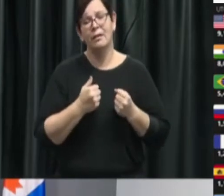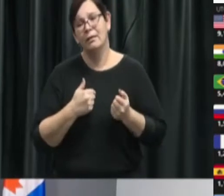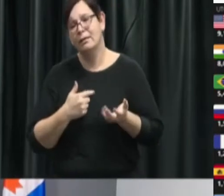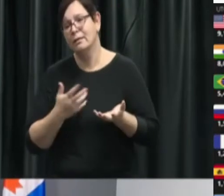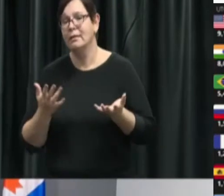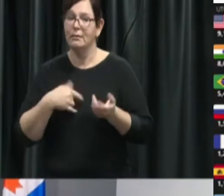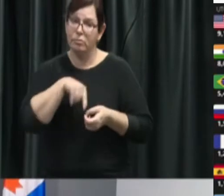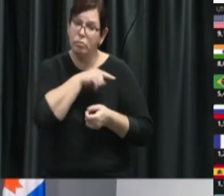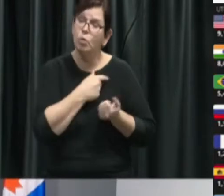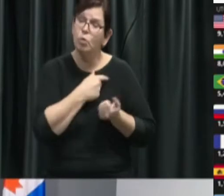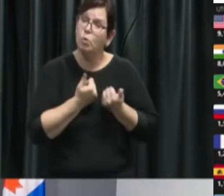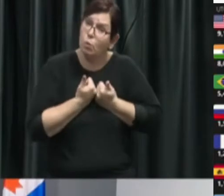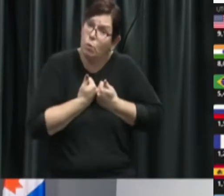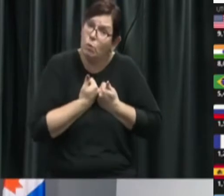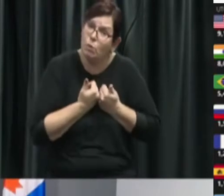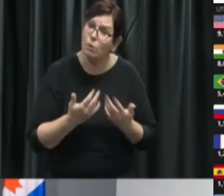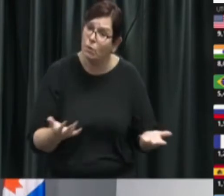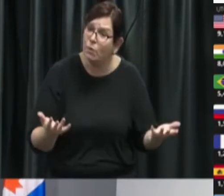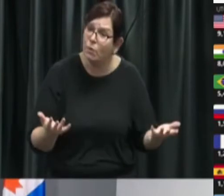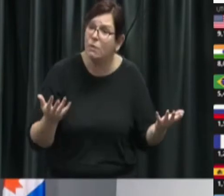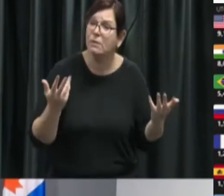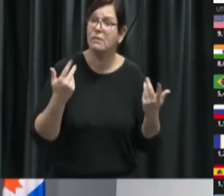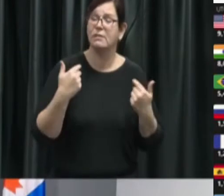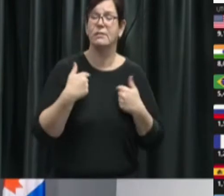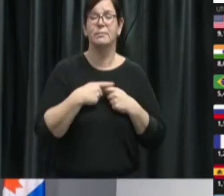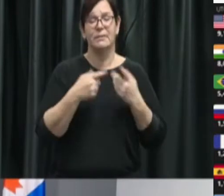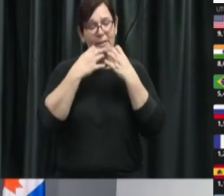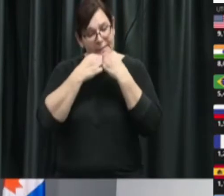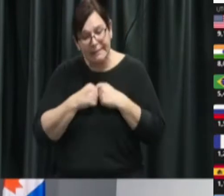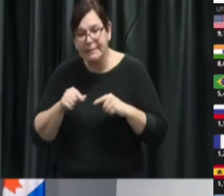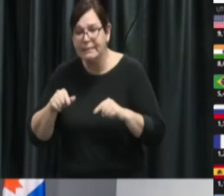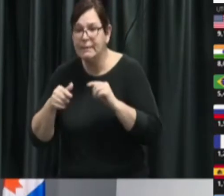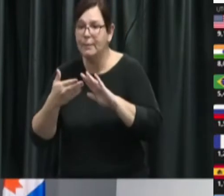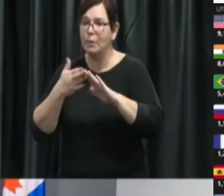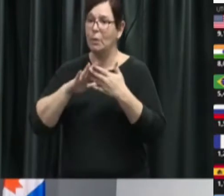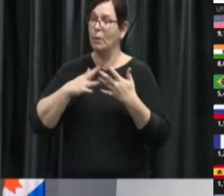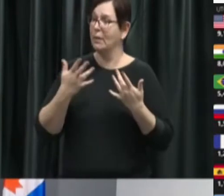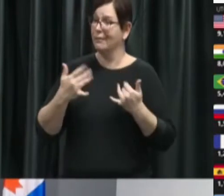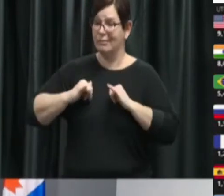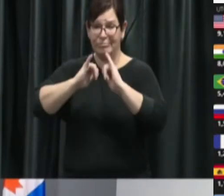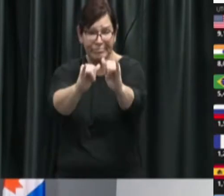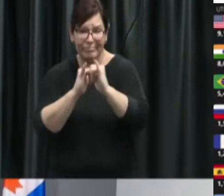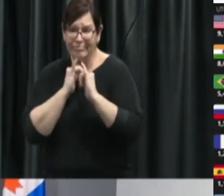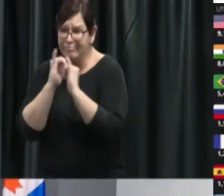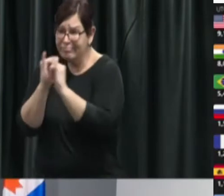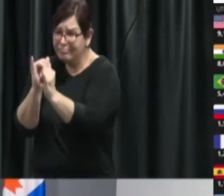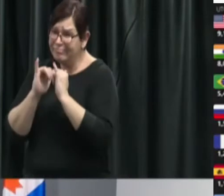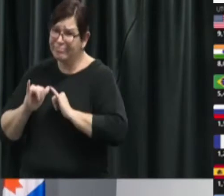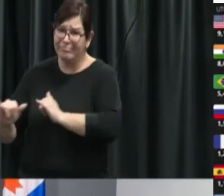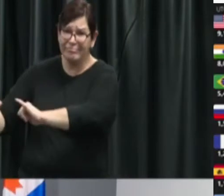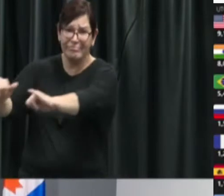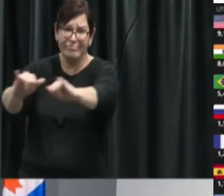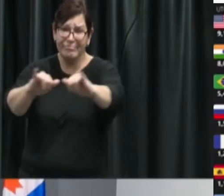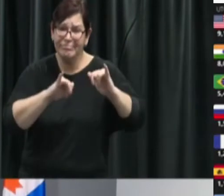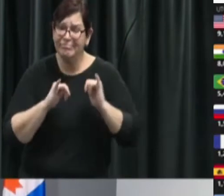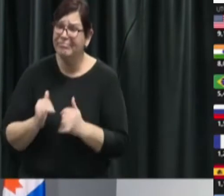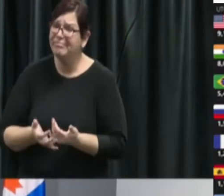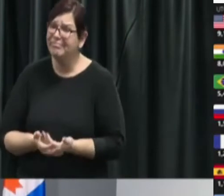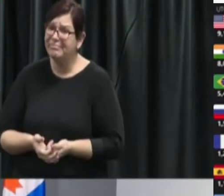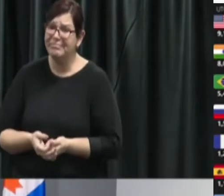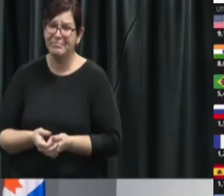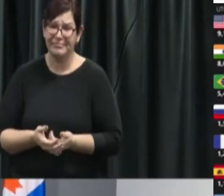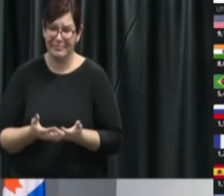community and suffering many of the same challenges that all of us are living through, having to restrict our